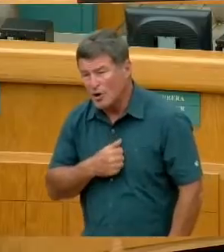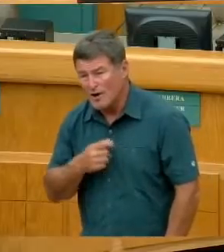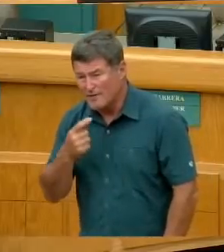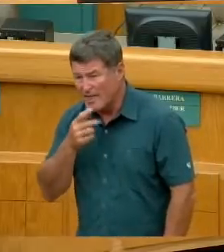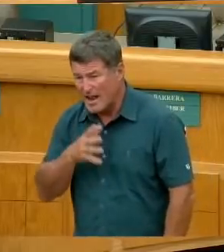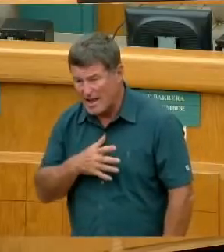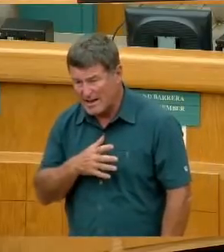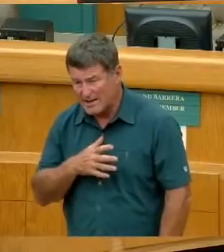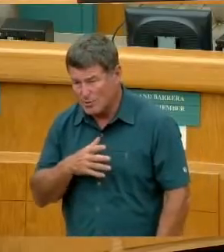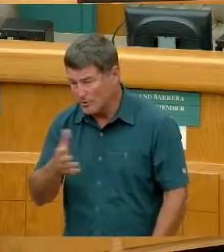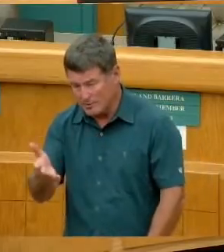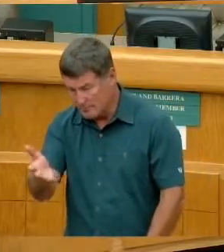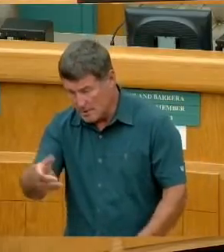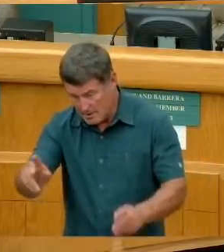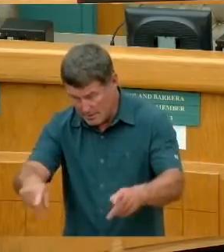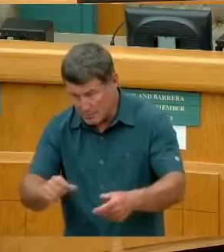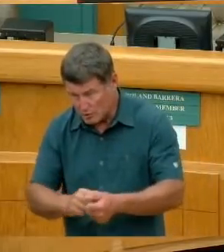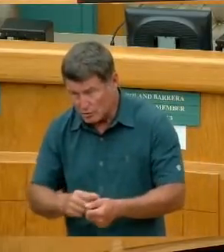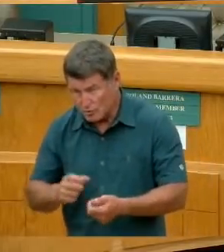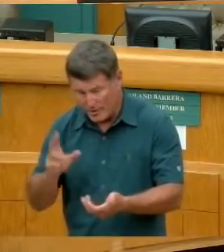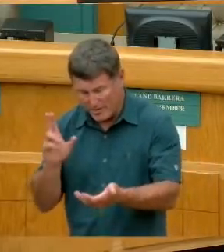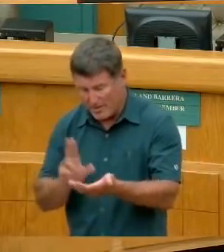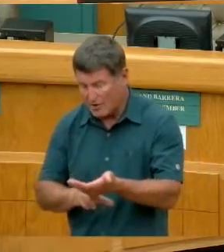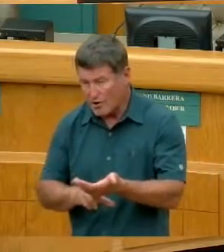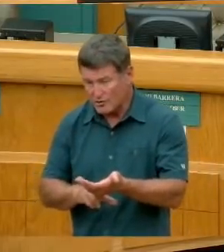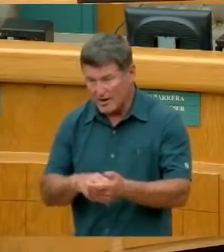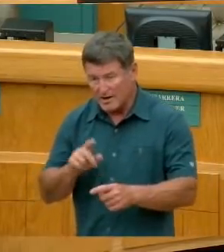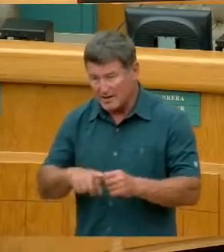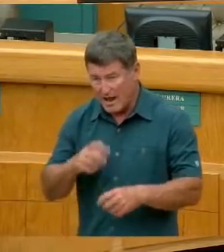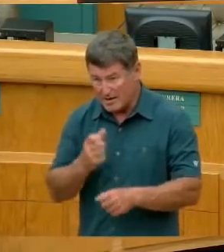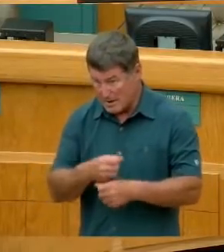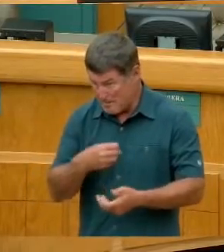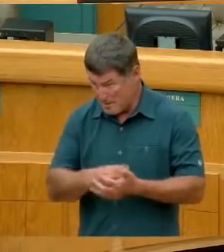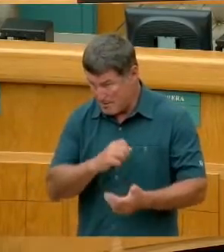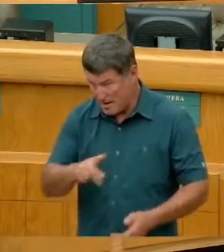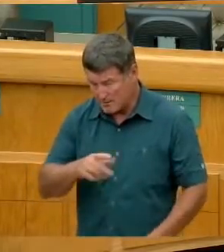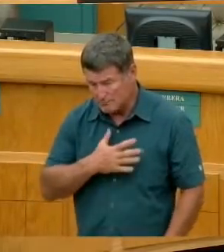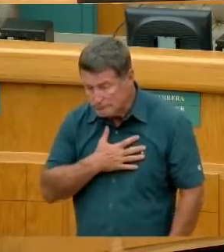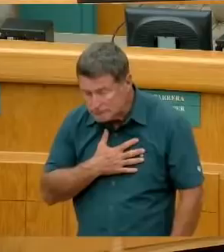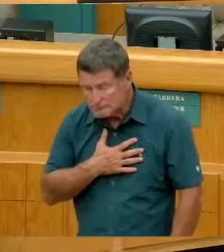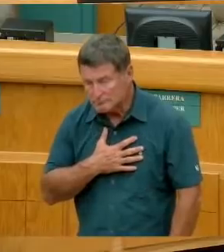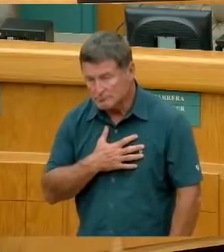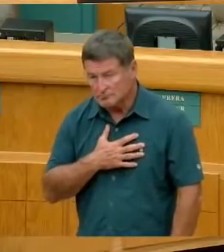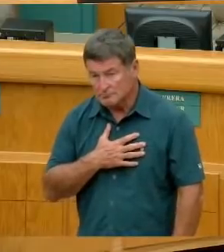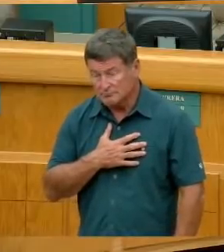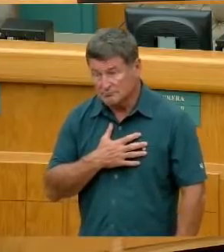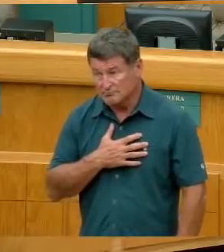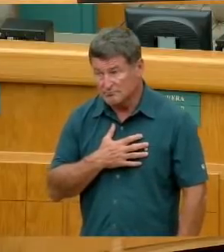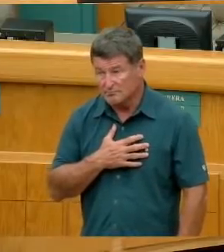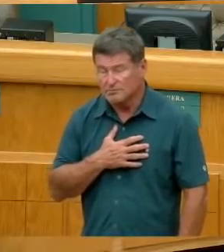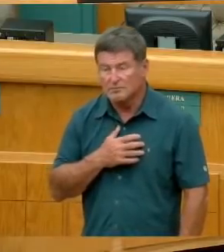really feel for that woman and or that particular individual, and all I can say is